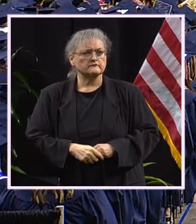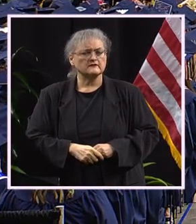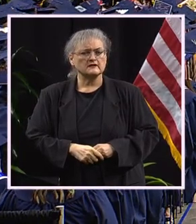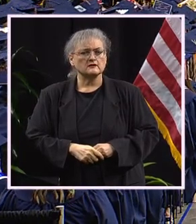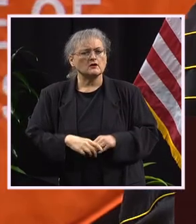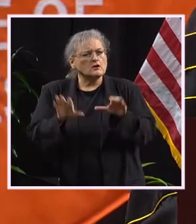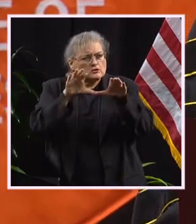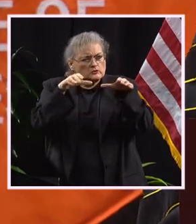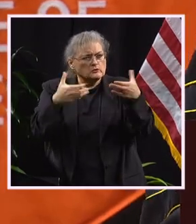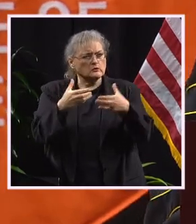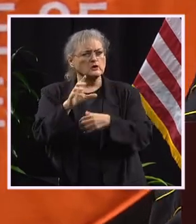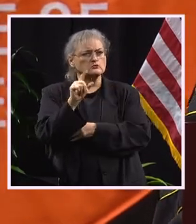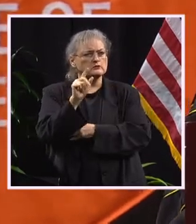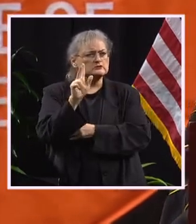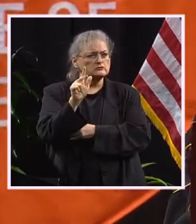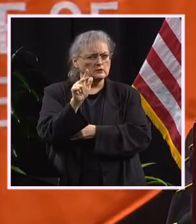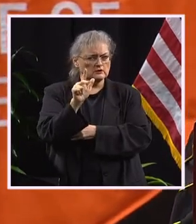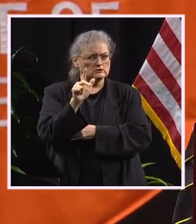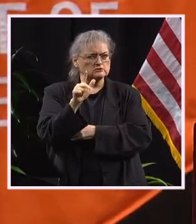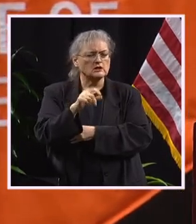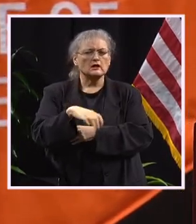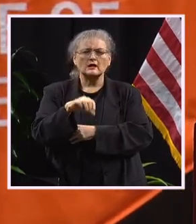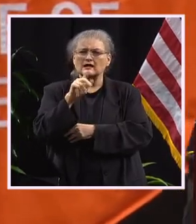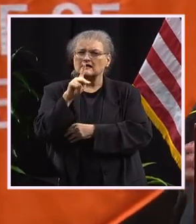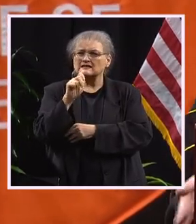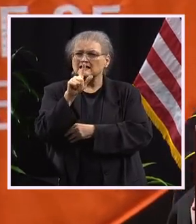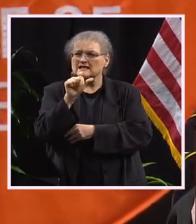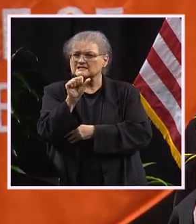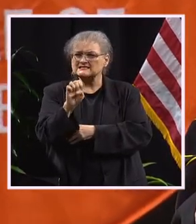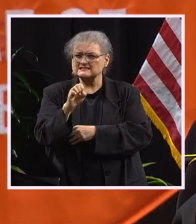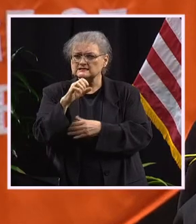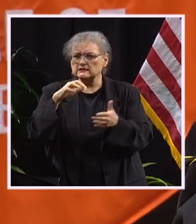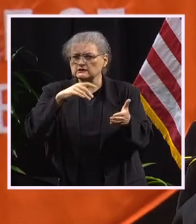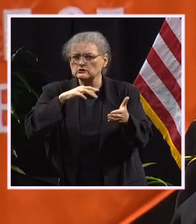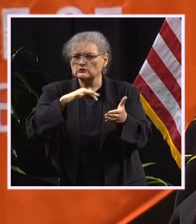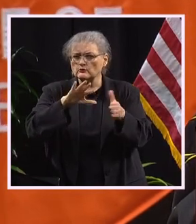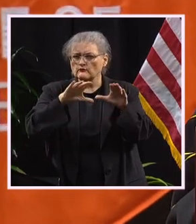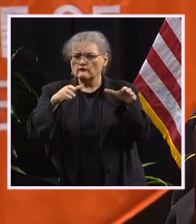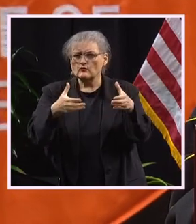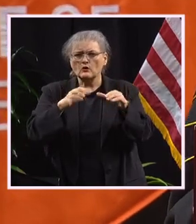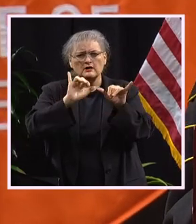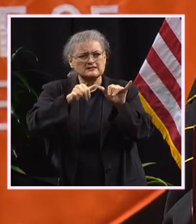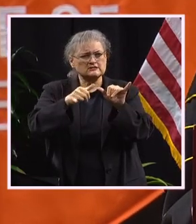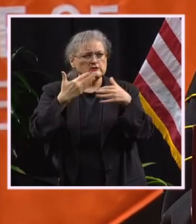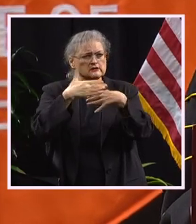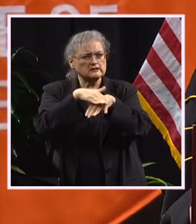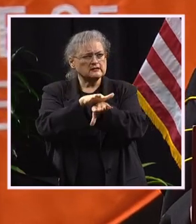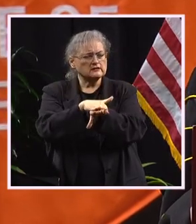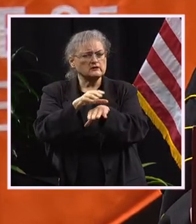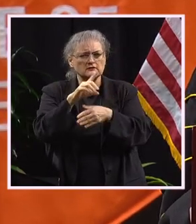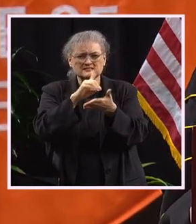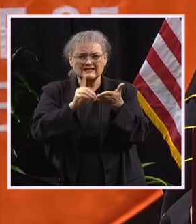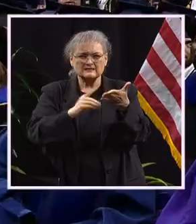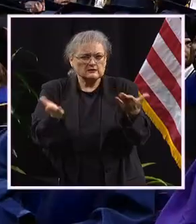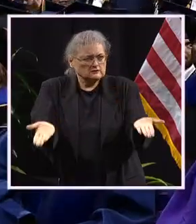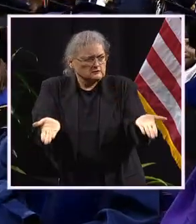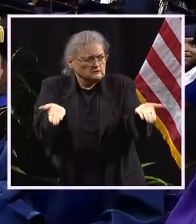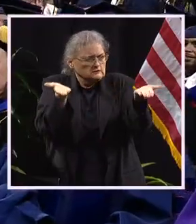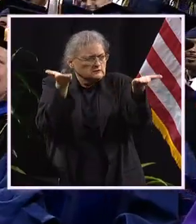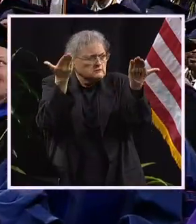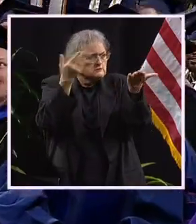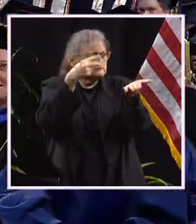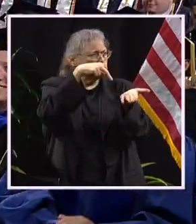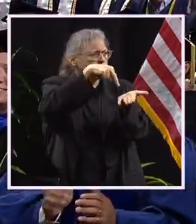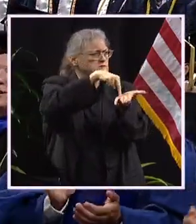Will the class of 2023 Klesse College of Engineering and Integrated Design degree candidates please rise and remain standing?